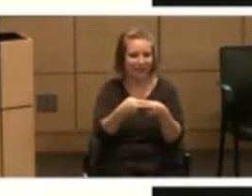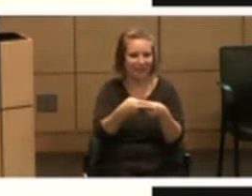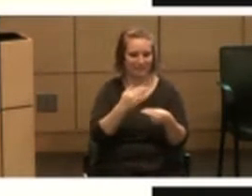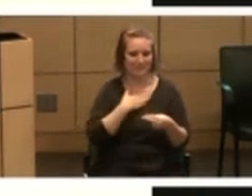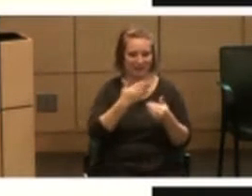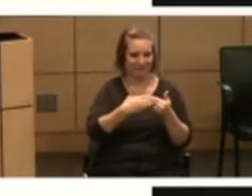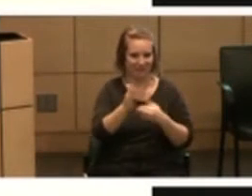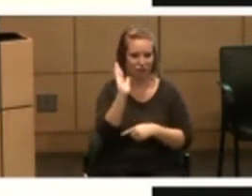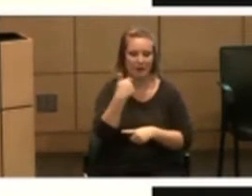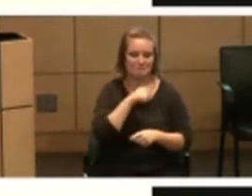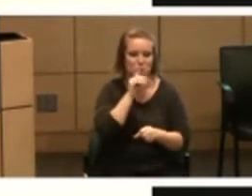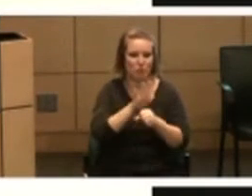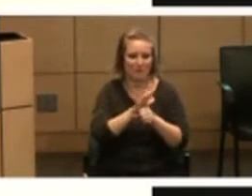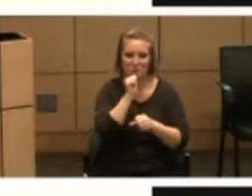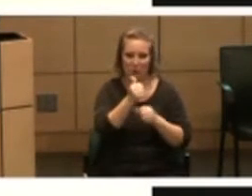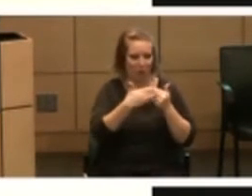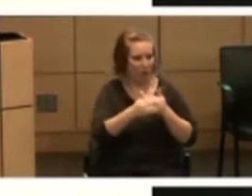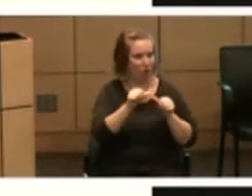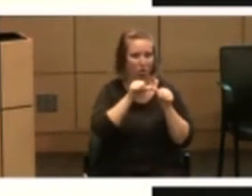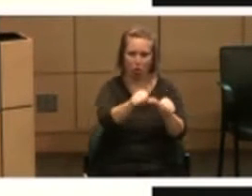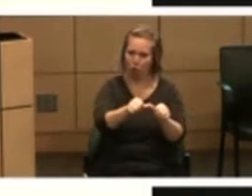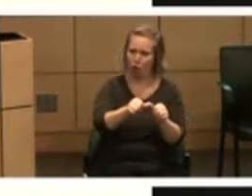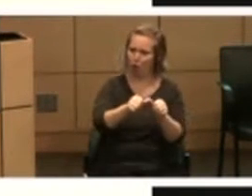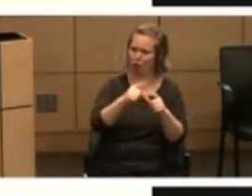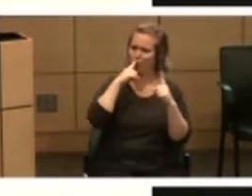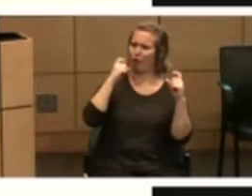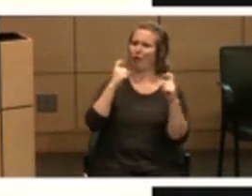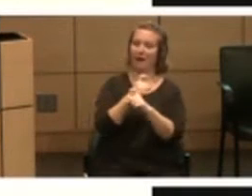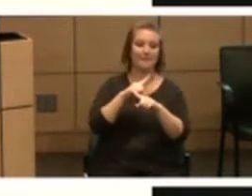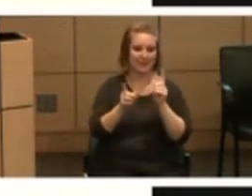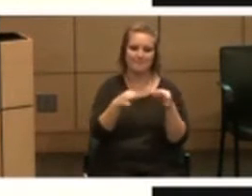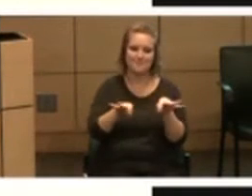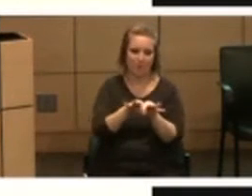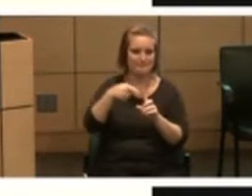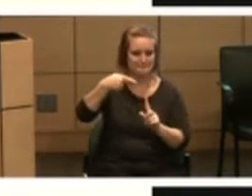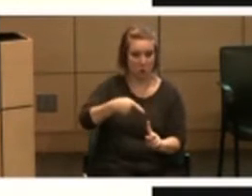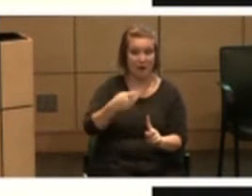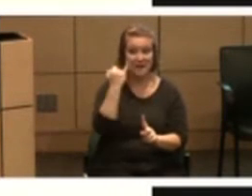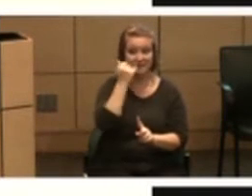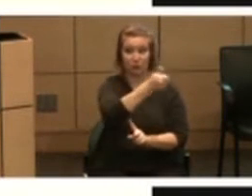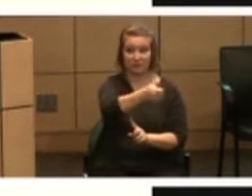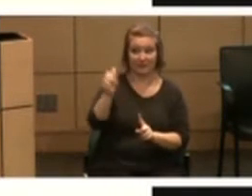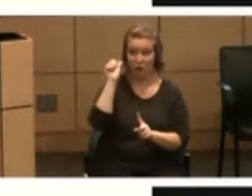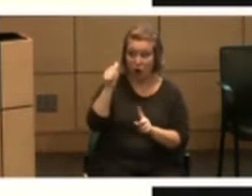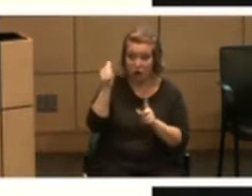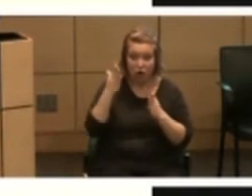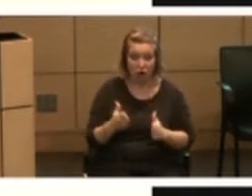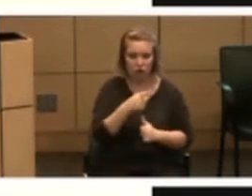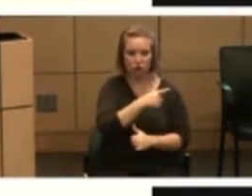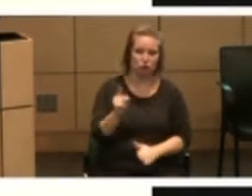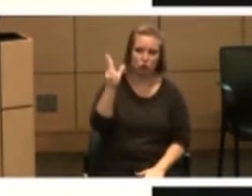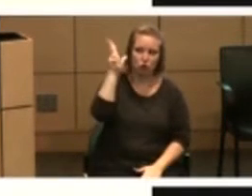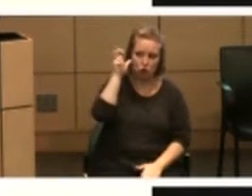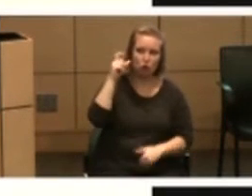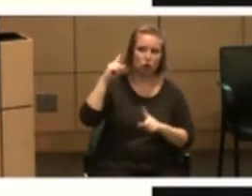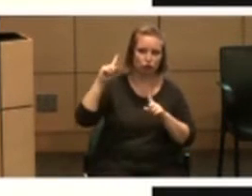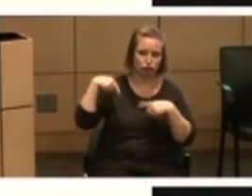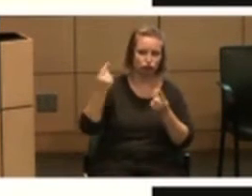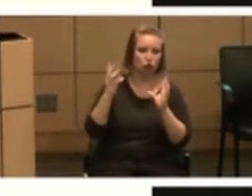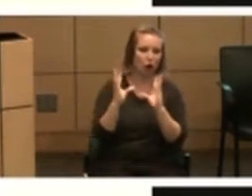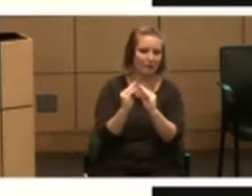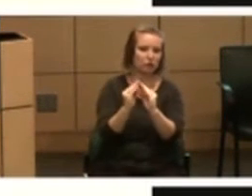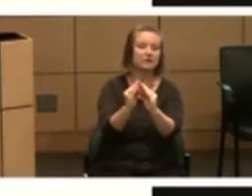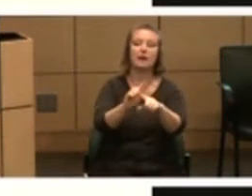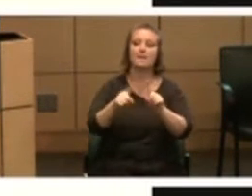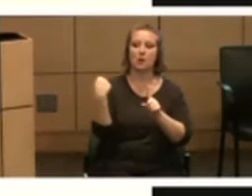like this, but it's a really key point, and it's something that if you're an audiologist, you probably started hearing about at conferences, but it's really a phenomenon we've been